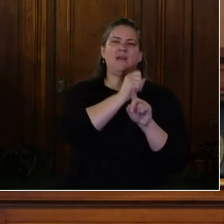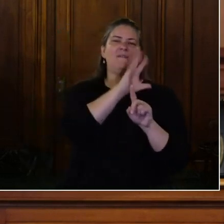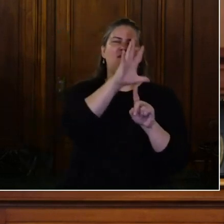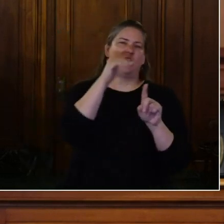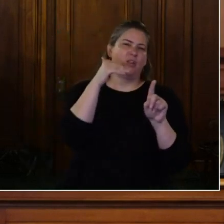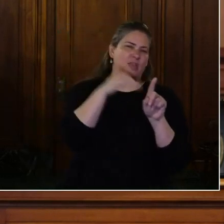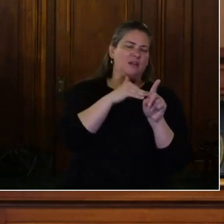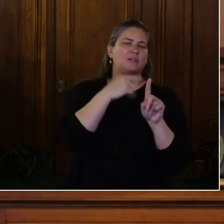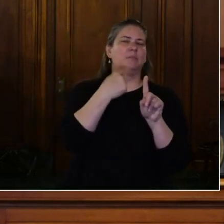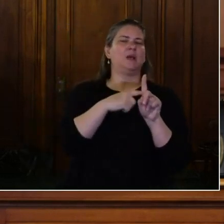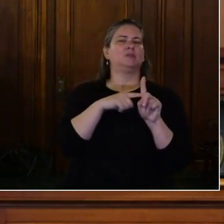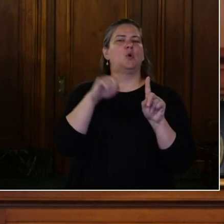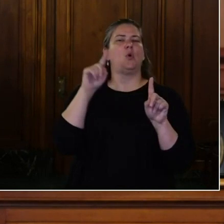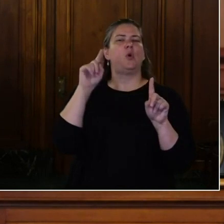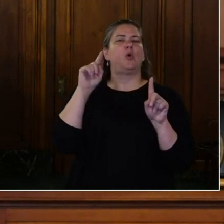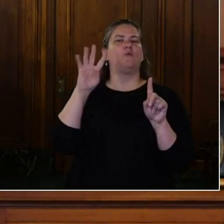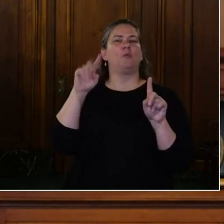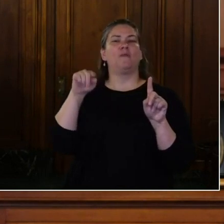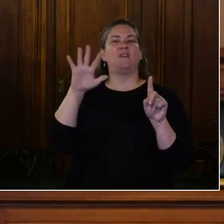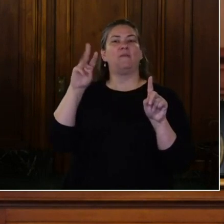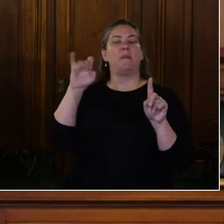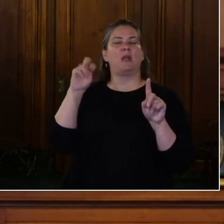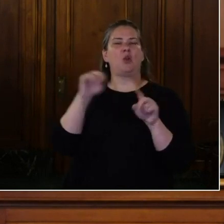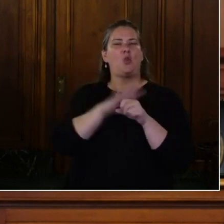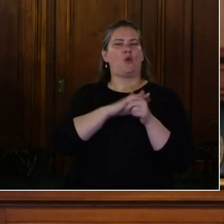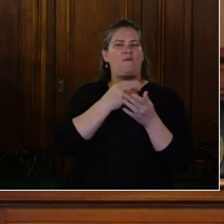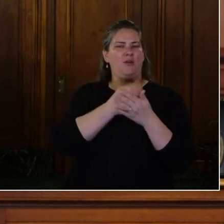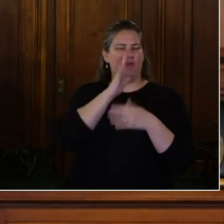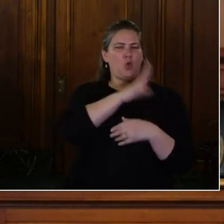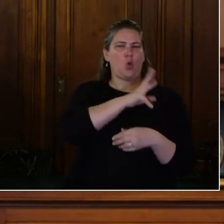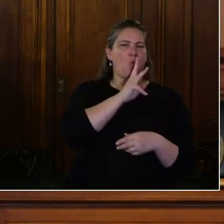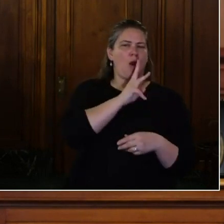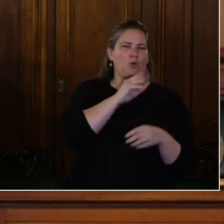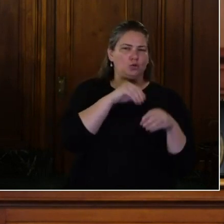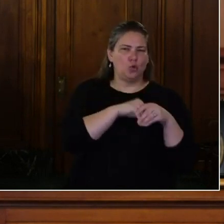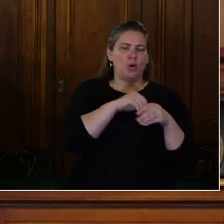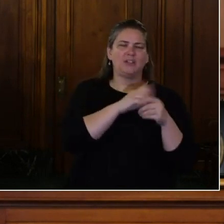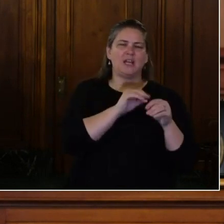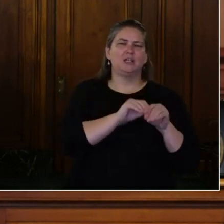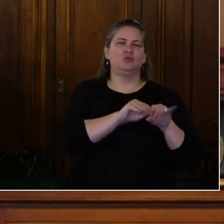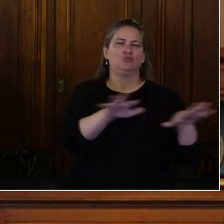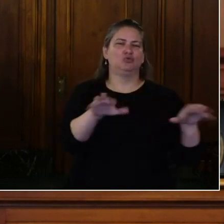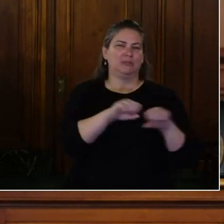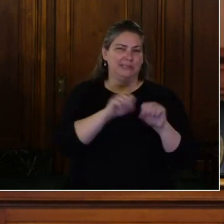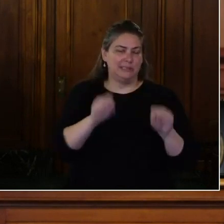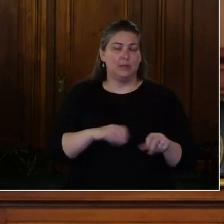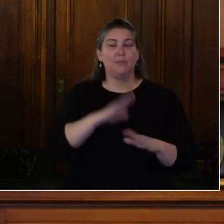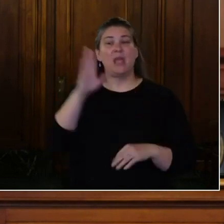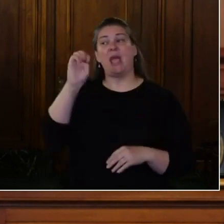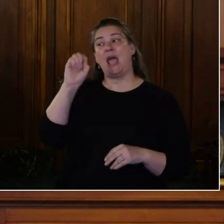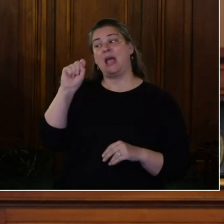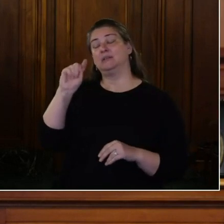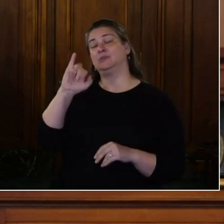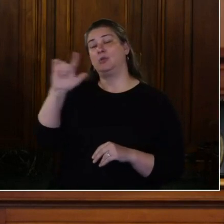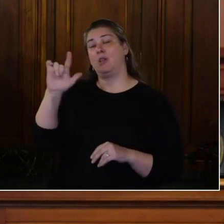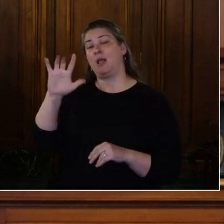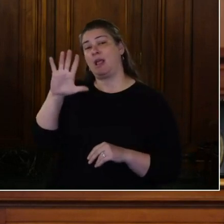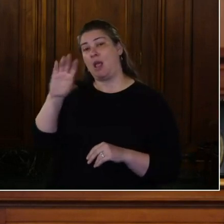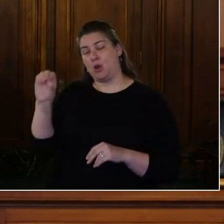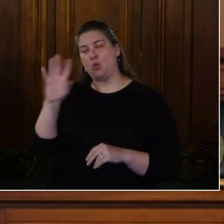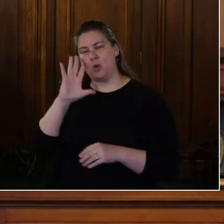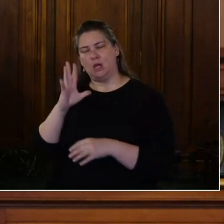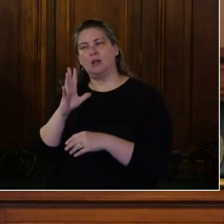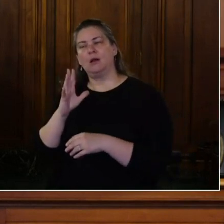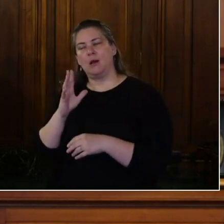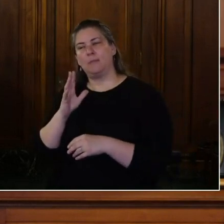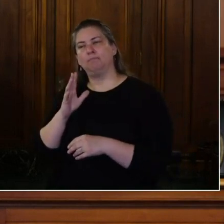another $4.5 million in local funds for their water storage and distribution system. Estill County is